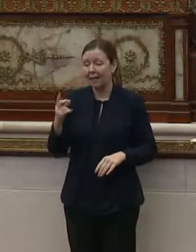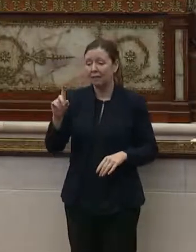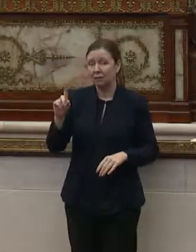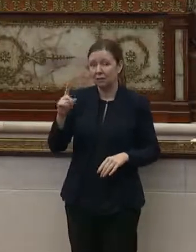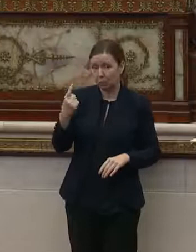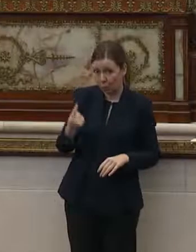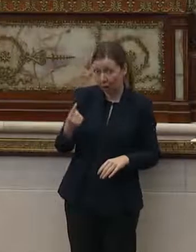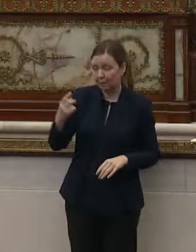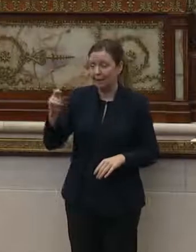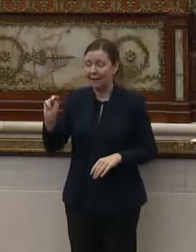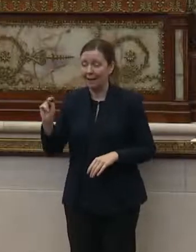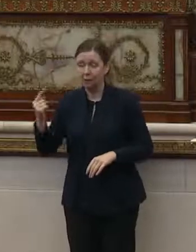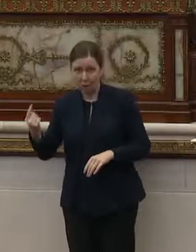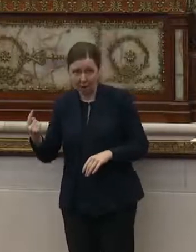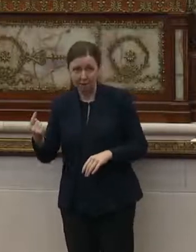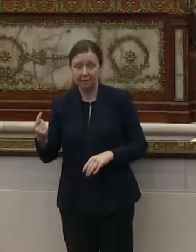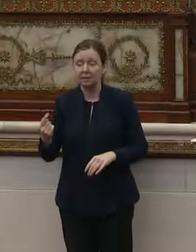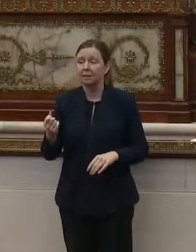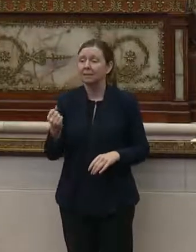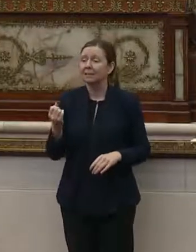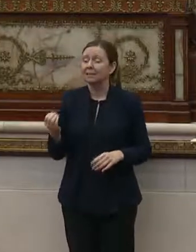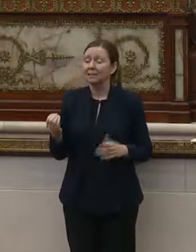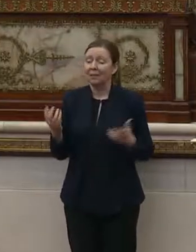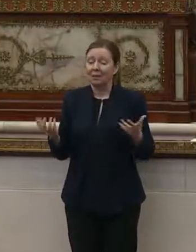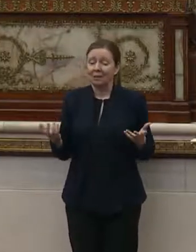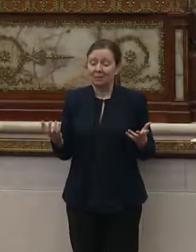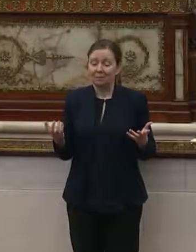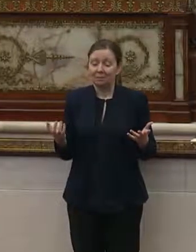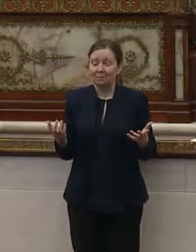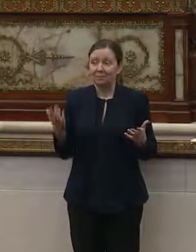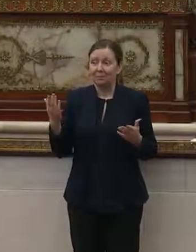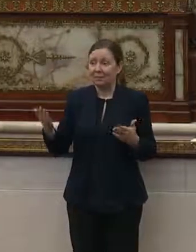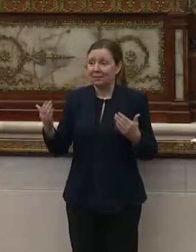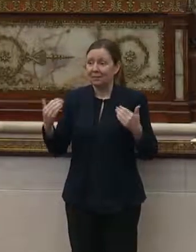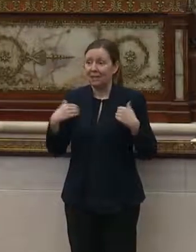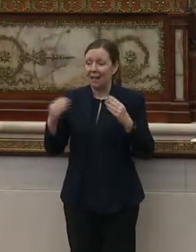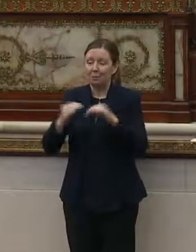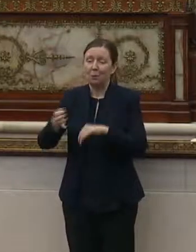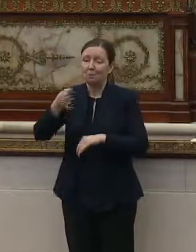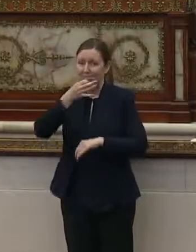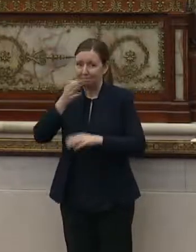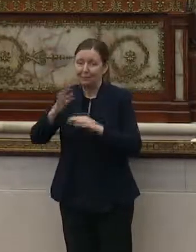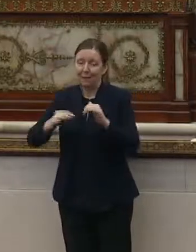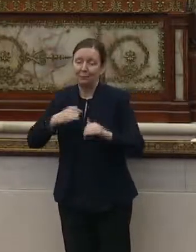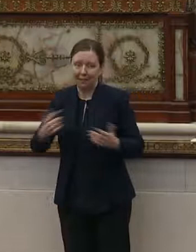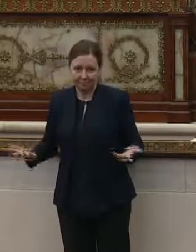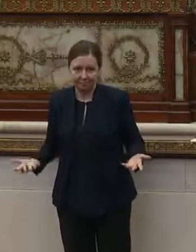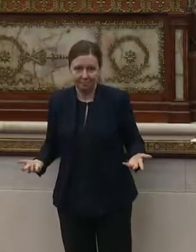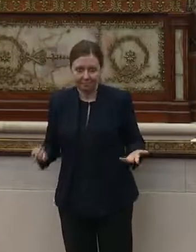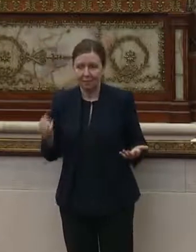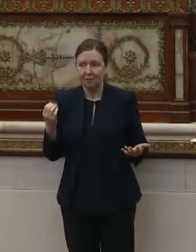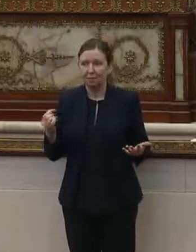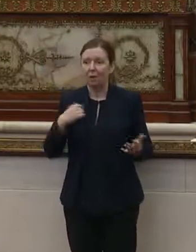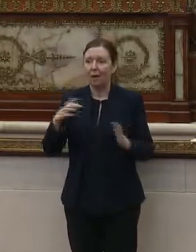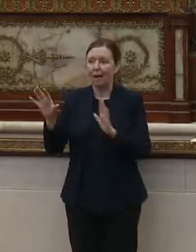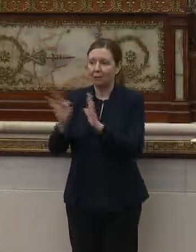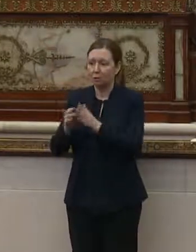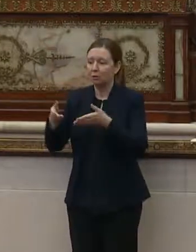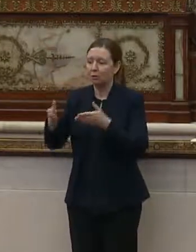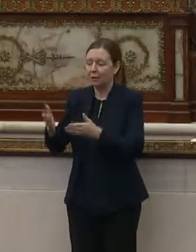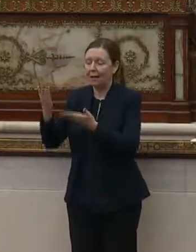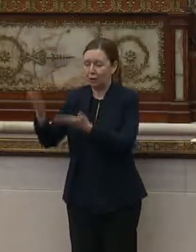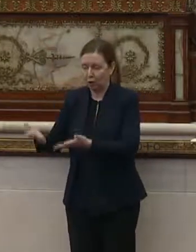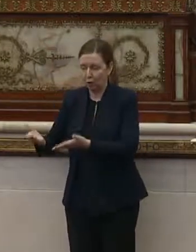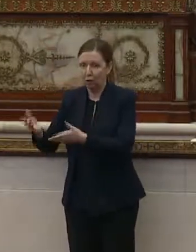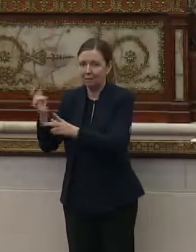influenza, and she had actually more expertise in that than I did. And so I chose to let her